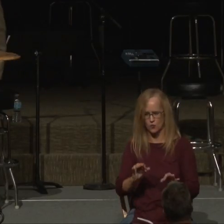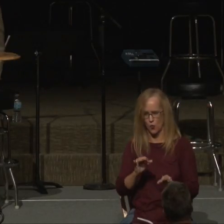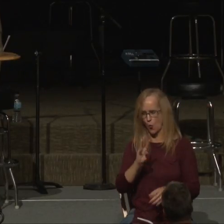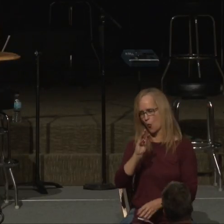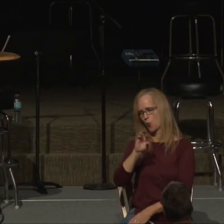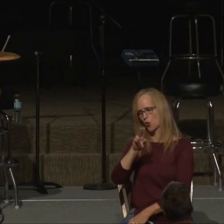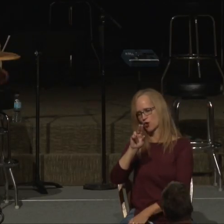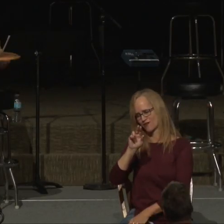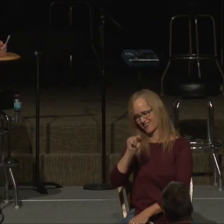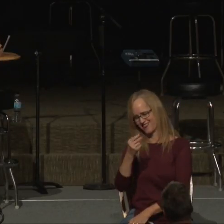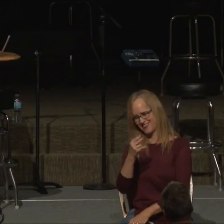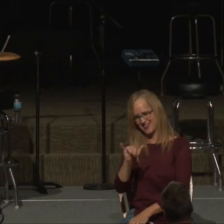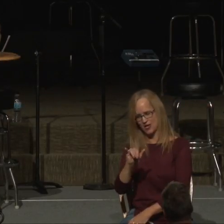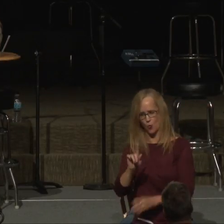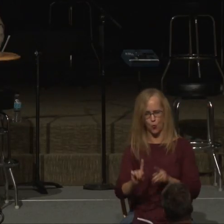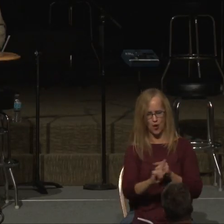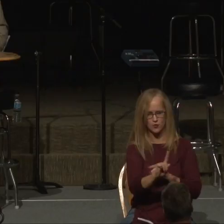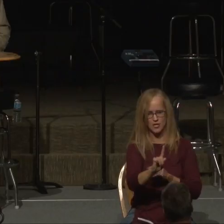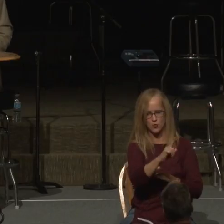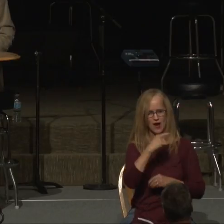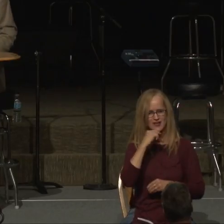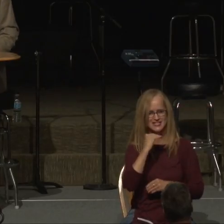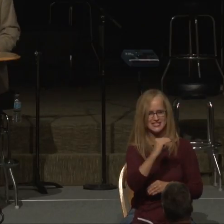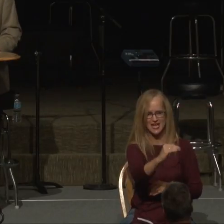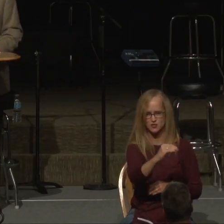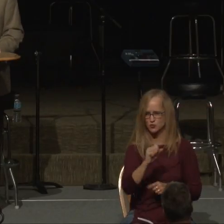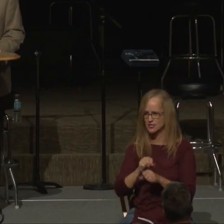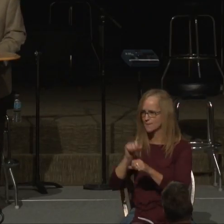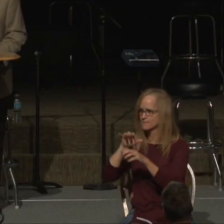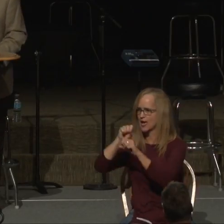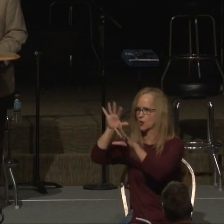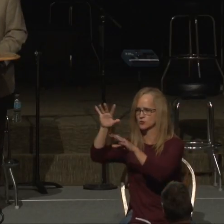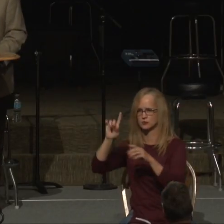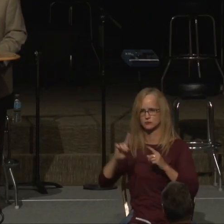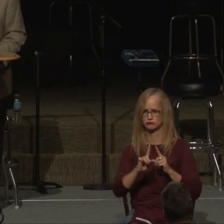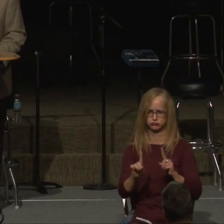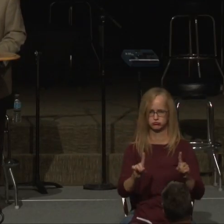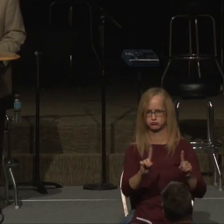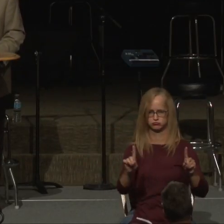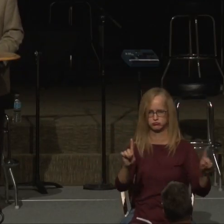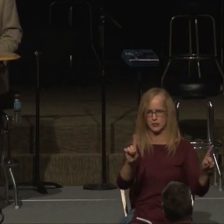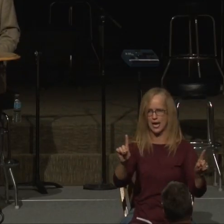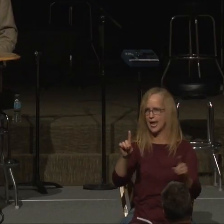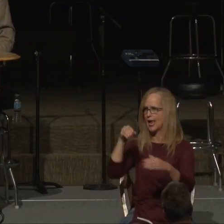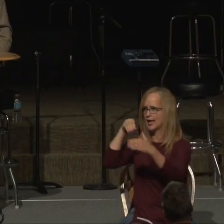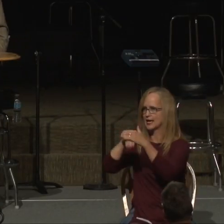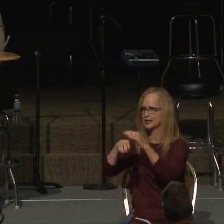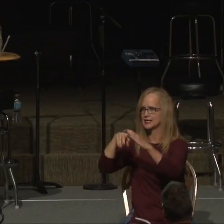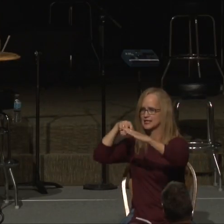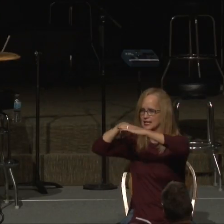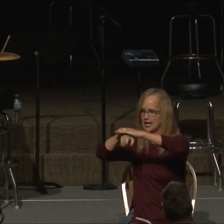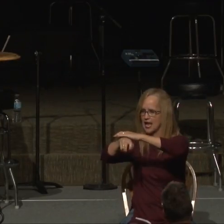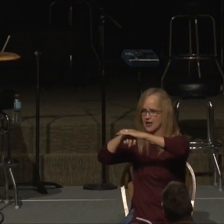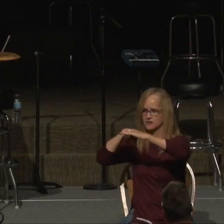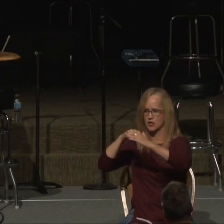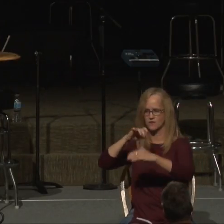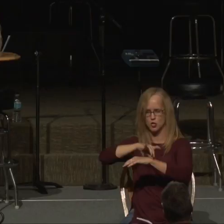Wandering about in deserts and mountains and in dens and caves of the earth.